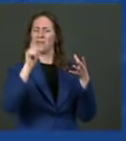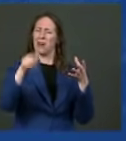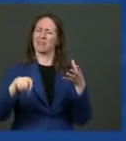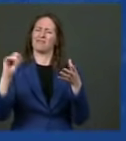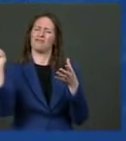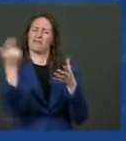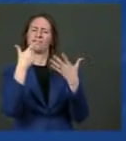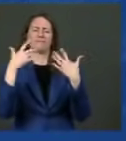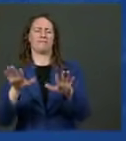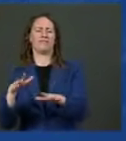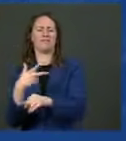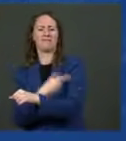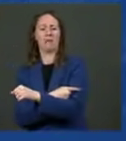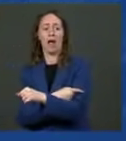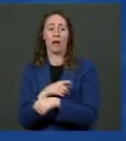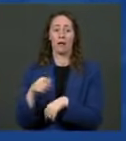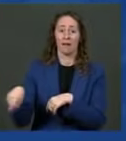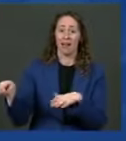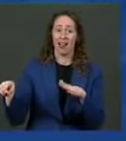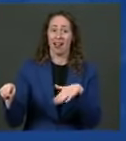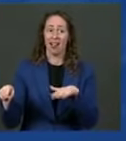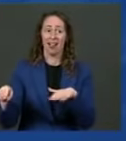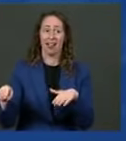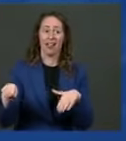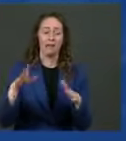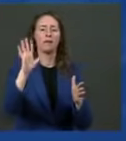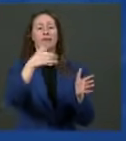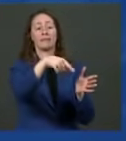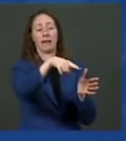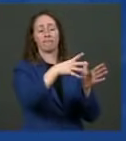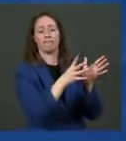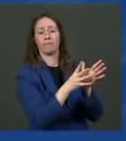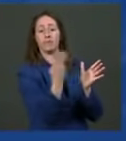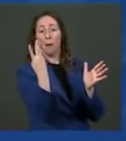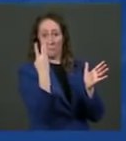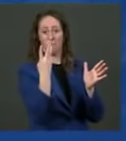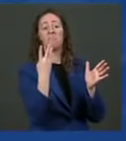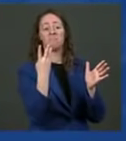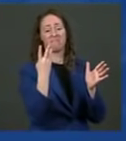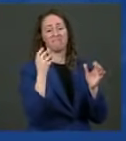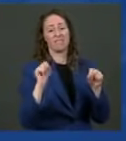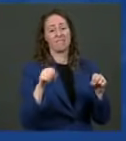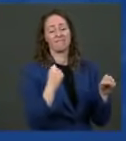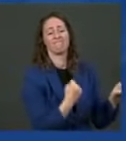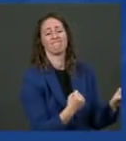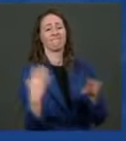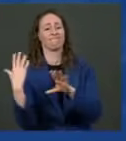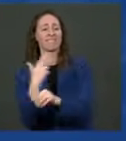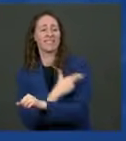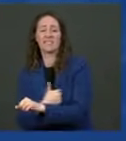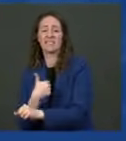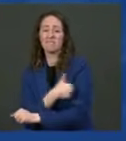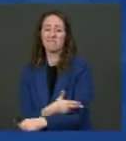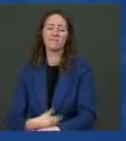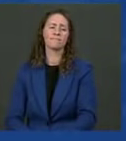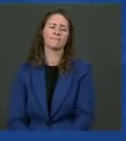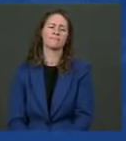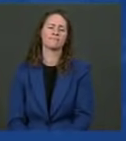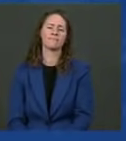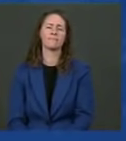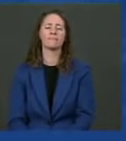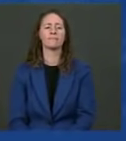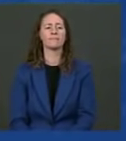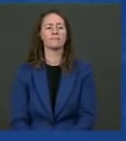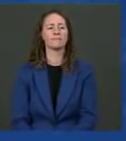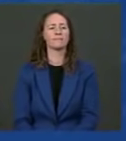of getting hospitalized if they live in an area with low vaccination rates rather than high vaccination rates. It goes for the